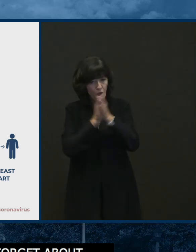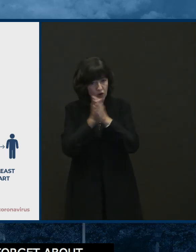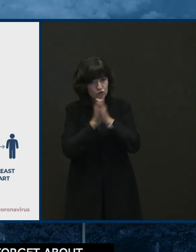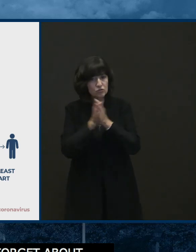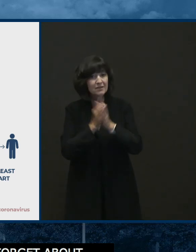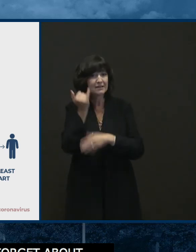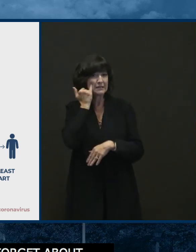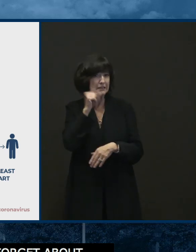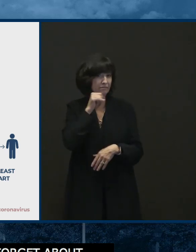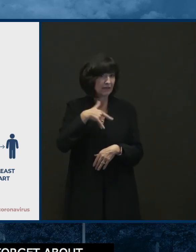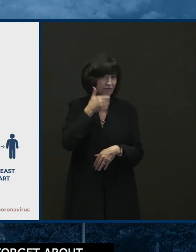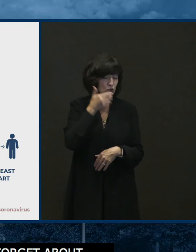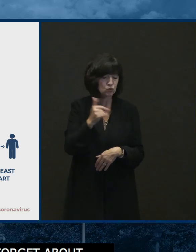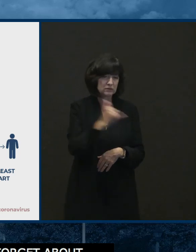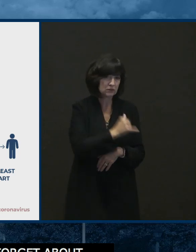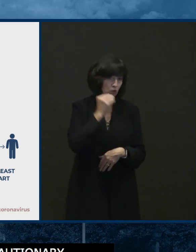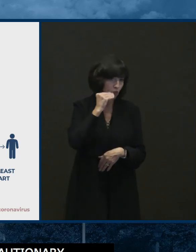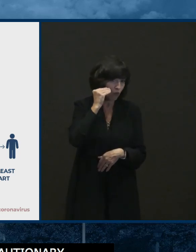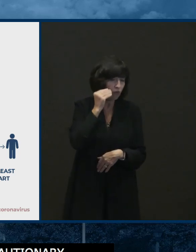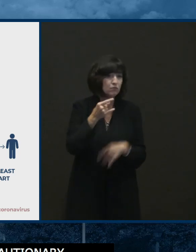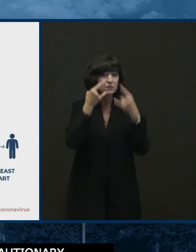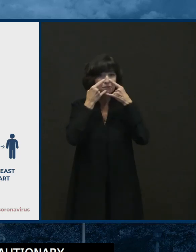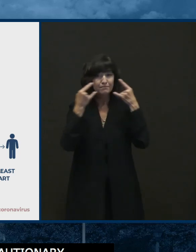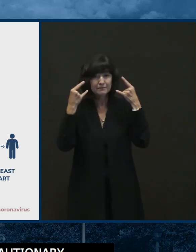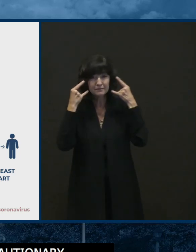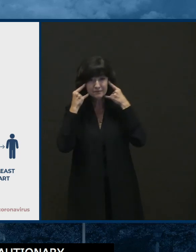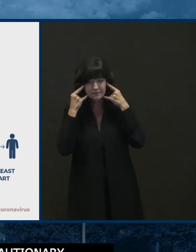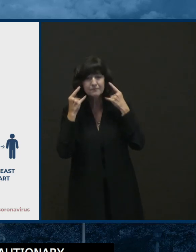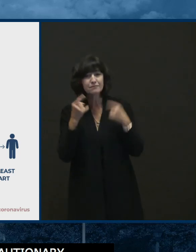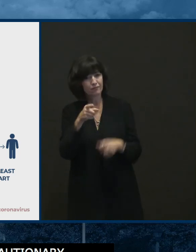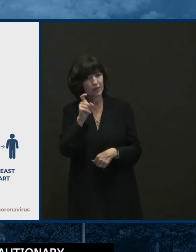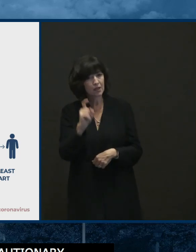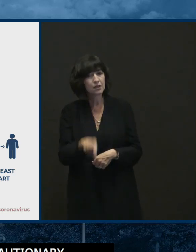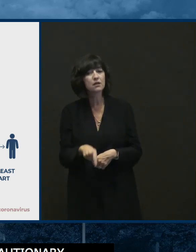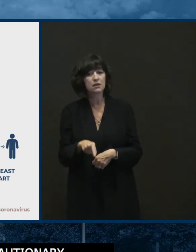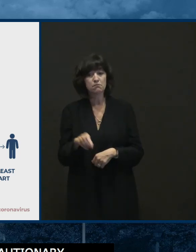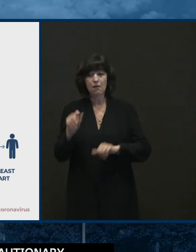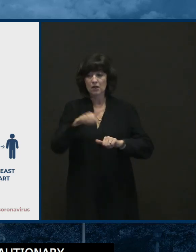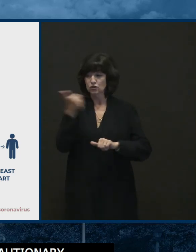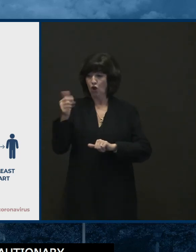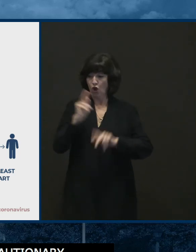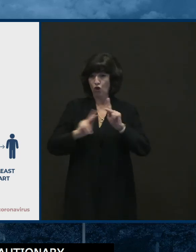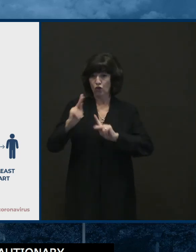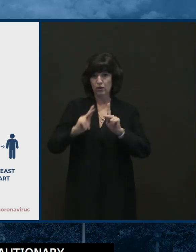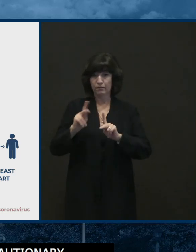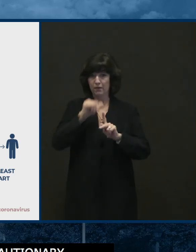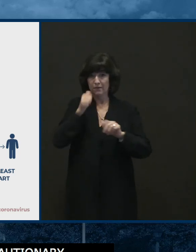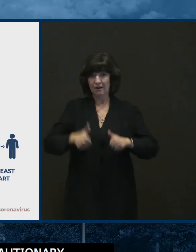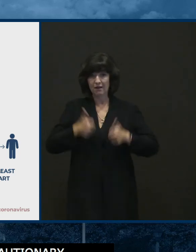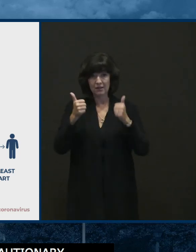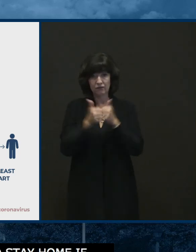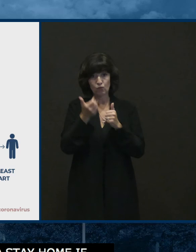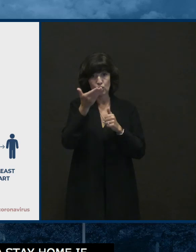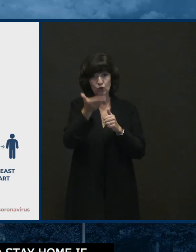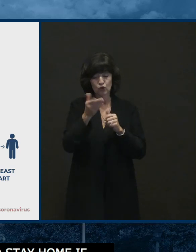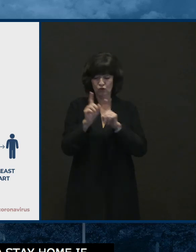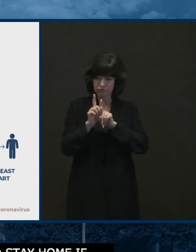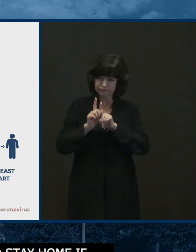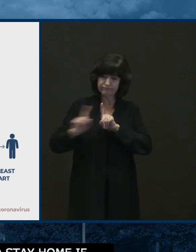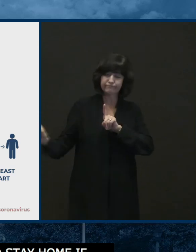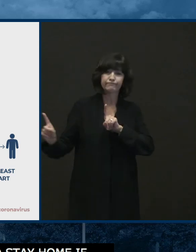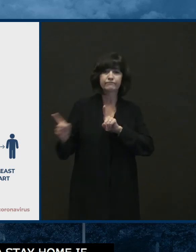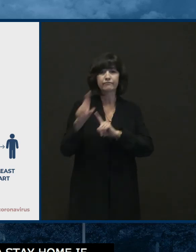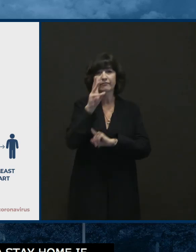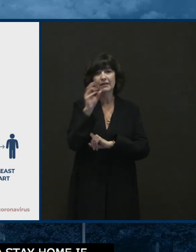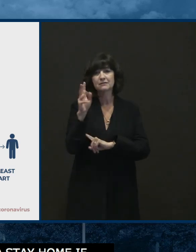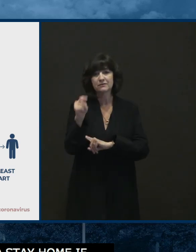wear a face mask, and to keep at least 6 feet apart from everyone. The Division of Public